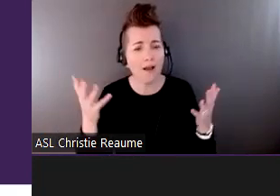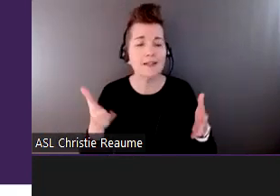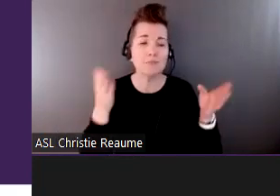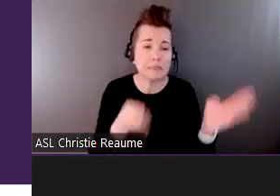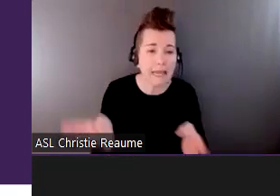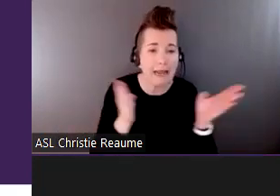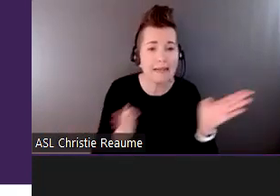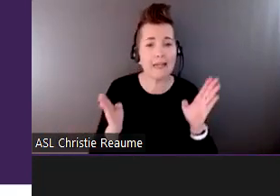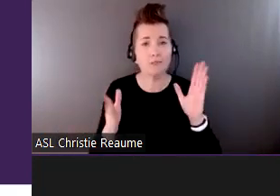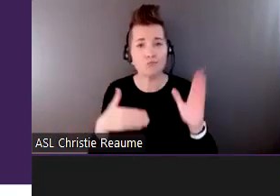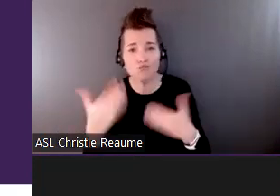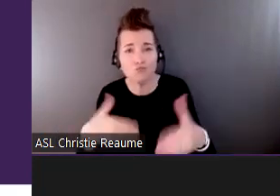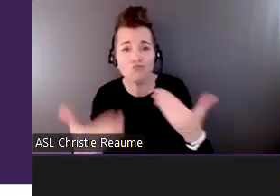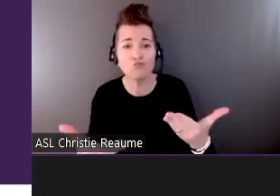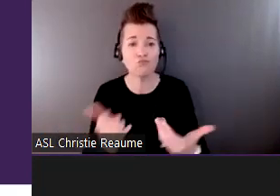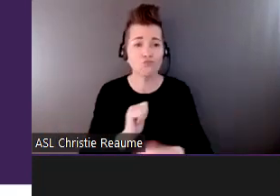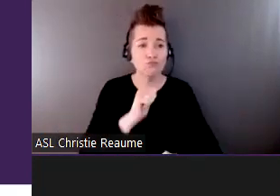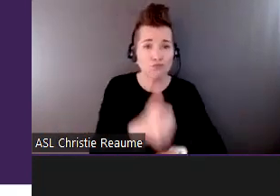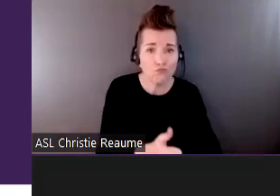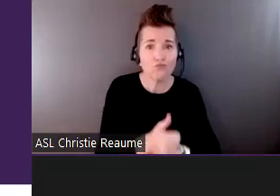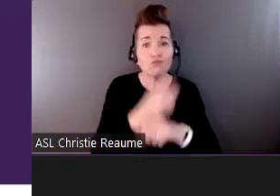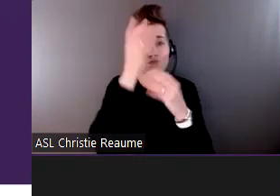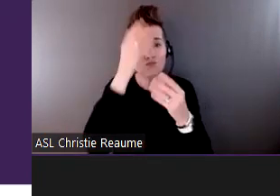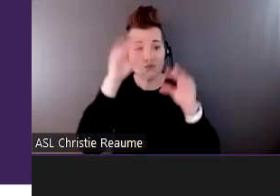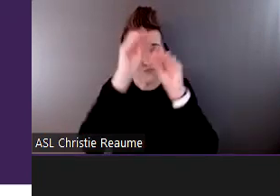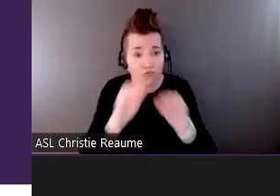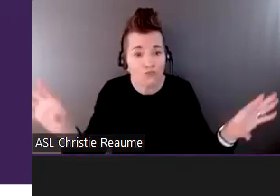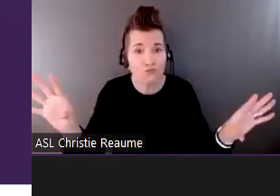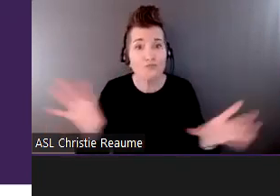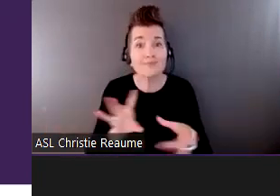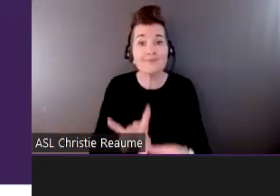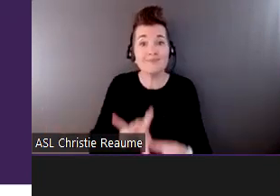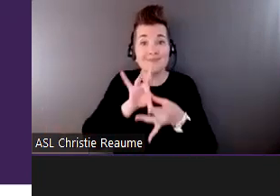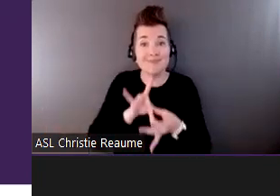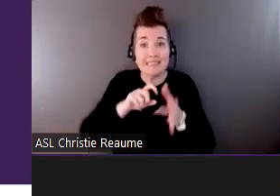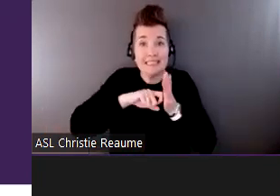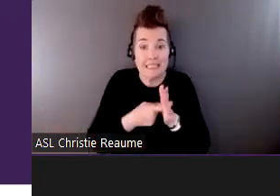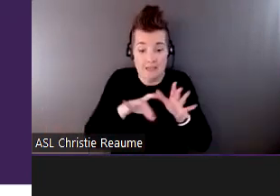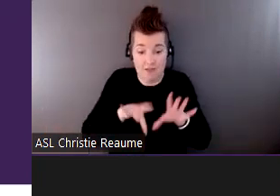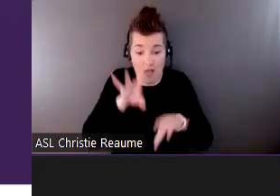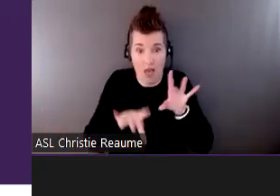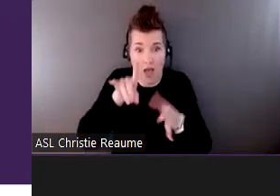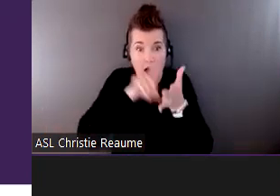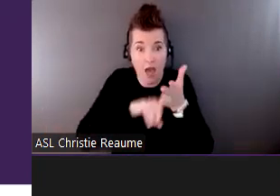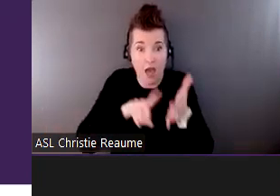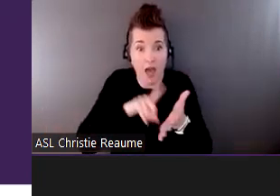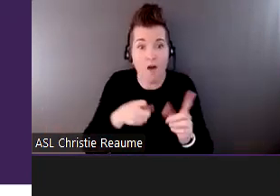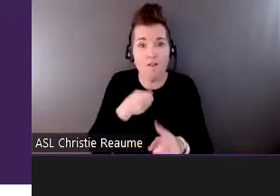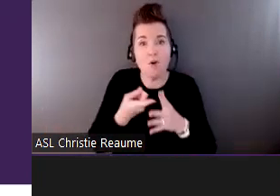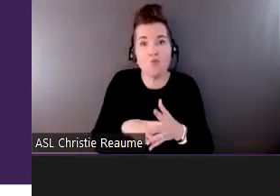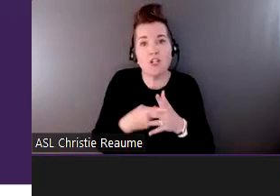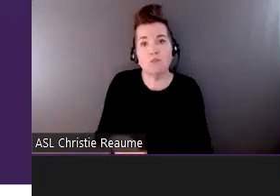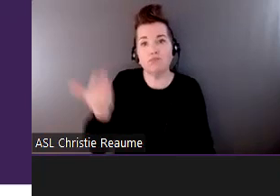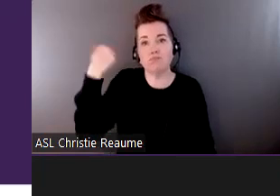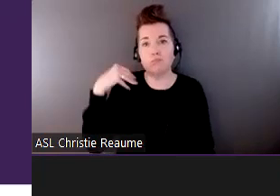implementation and dissemination of key findings from the original media smarts research studies